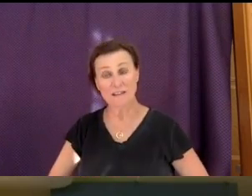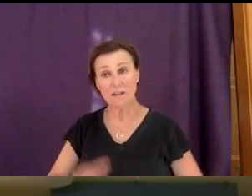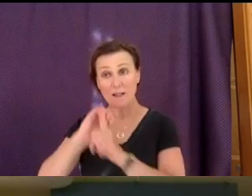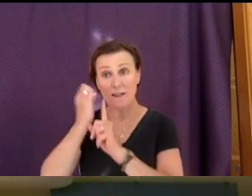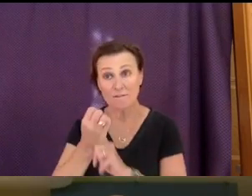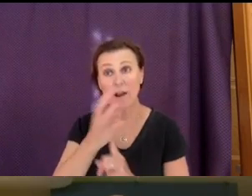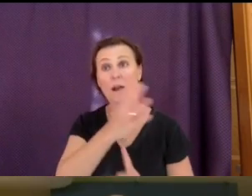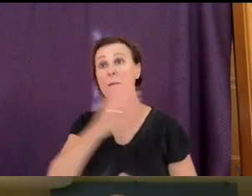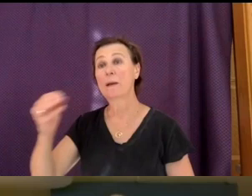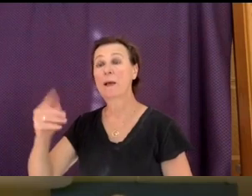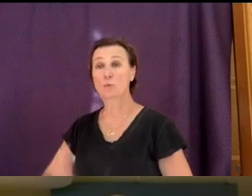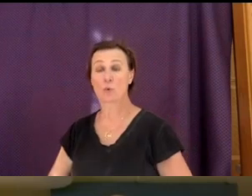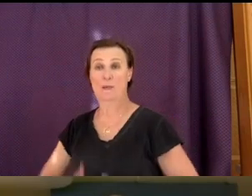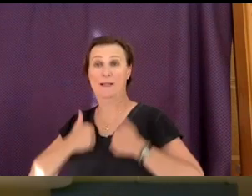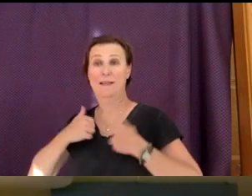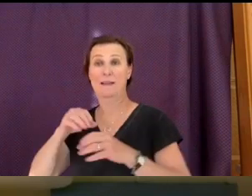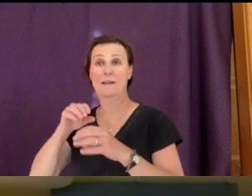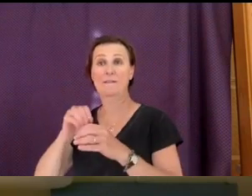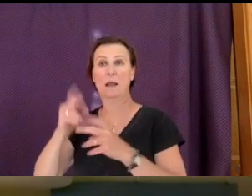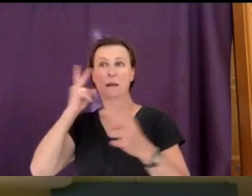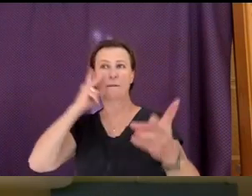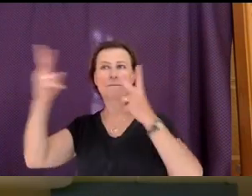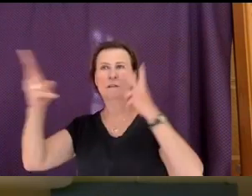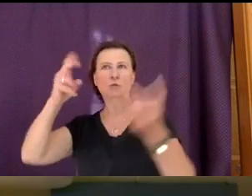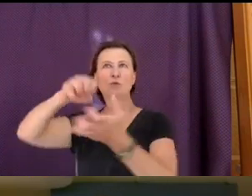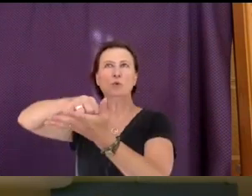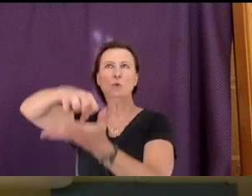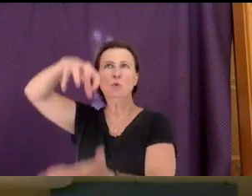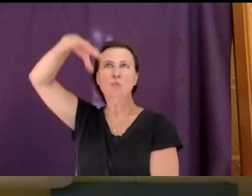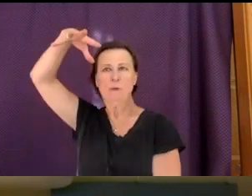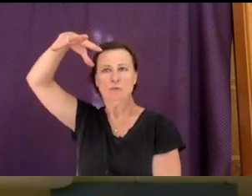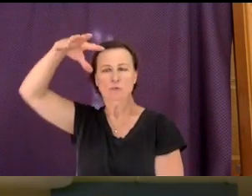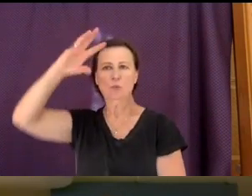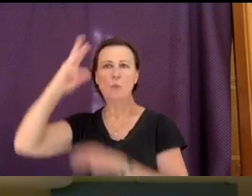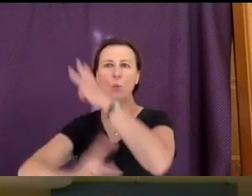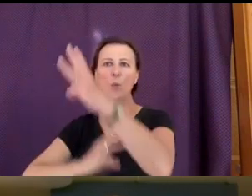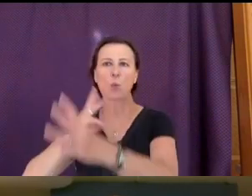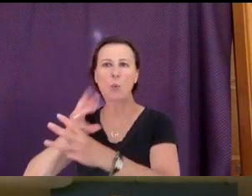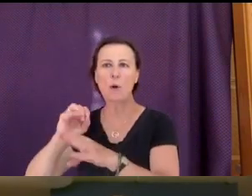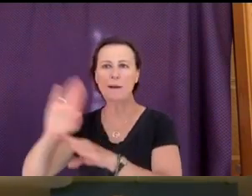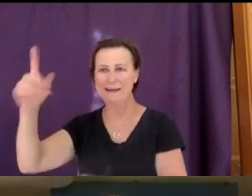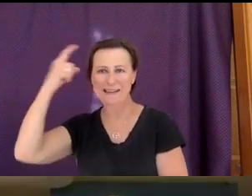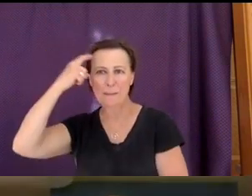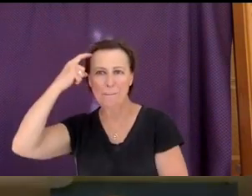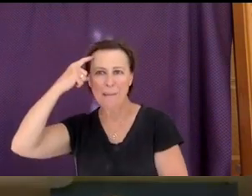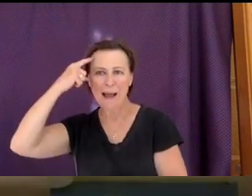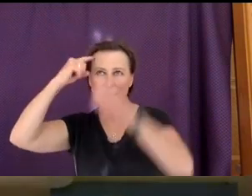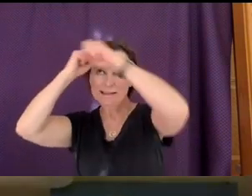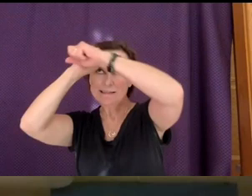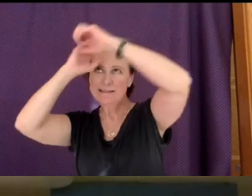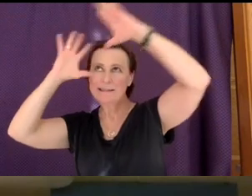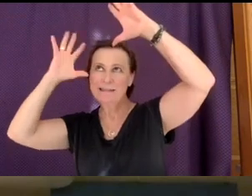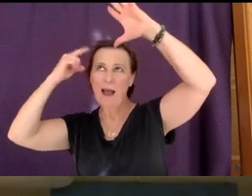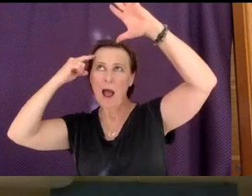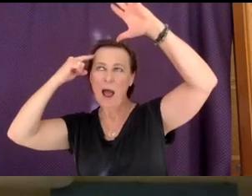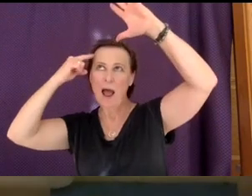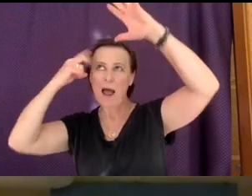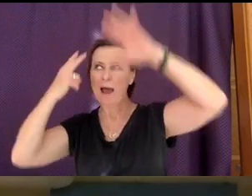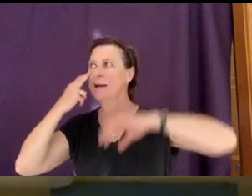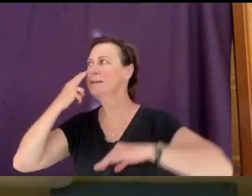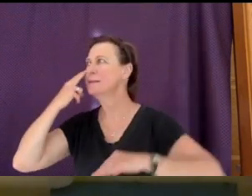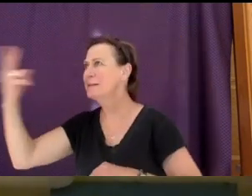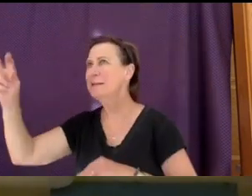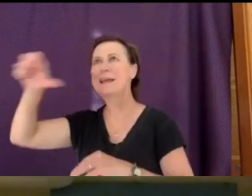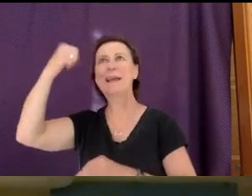to live in a visually rich world. In his mind's eye, seeing other people's